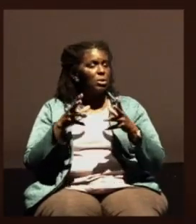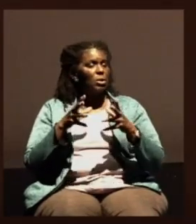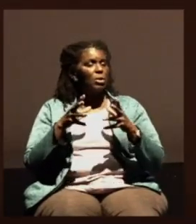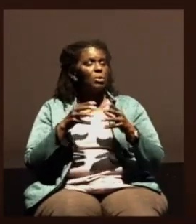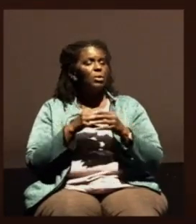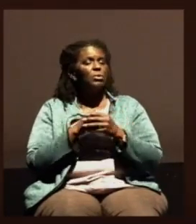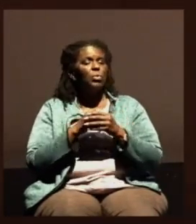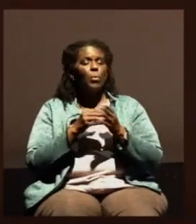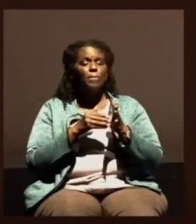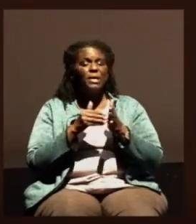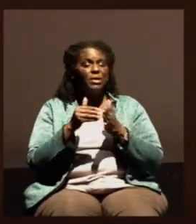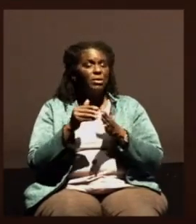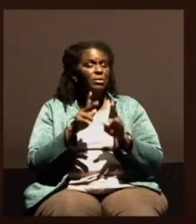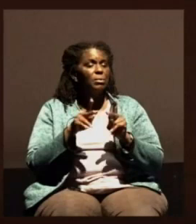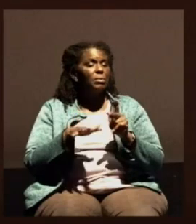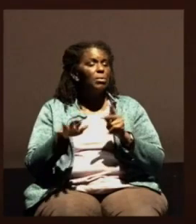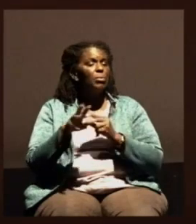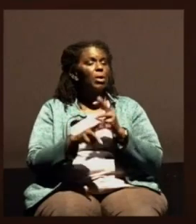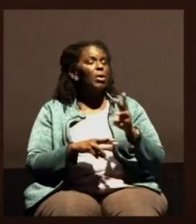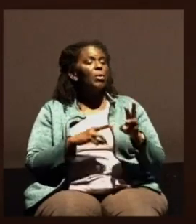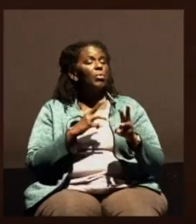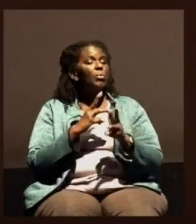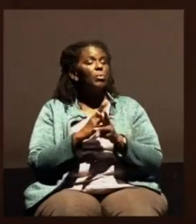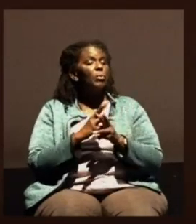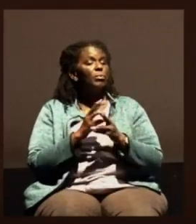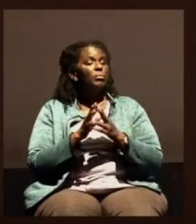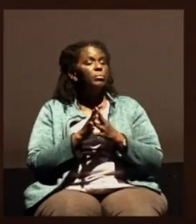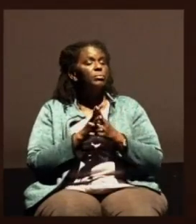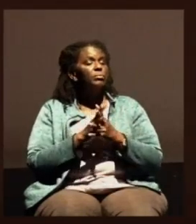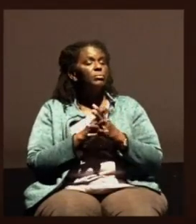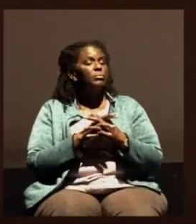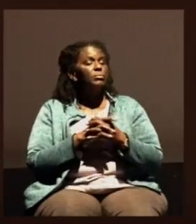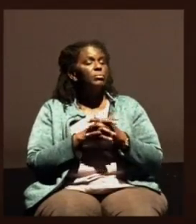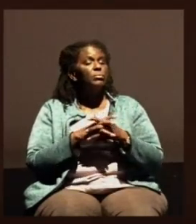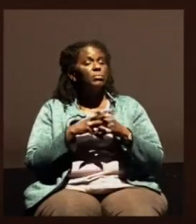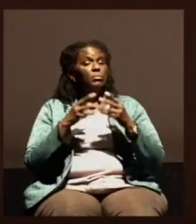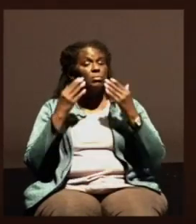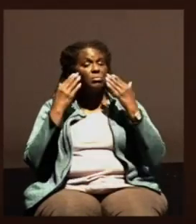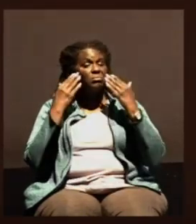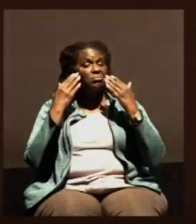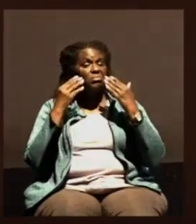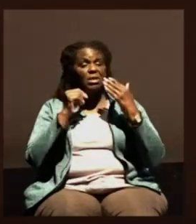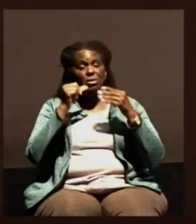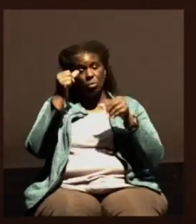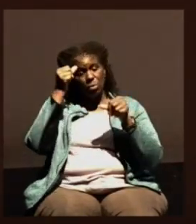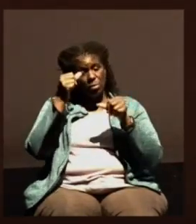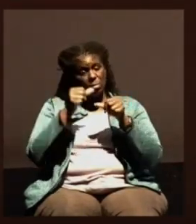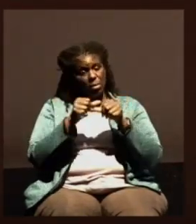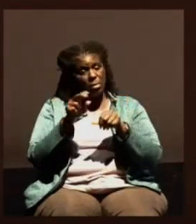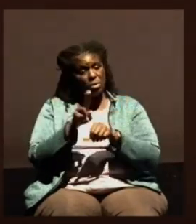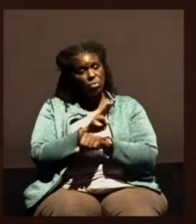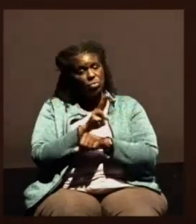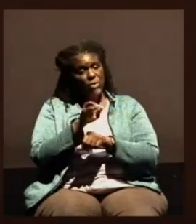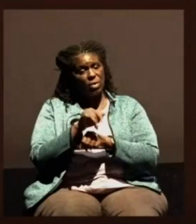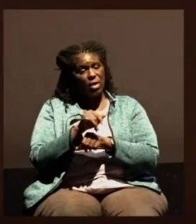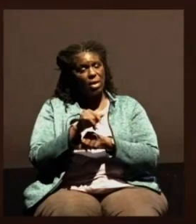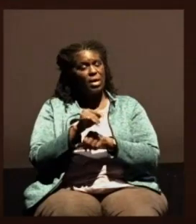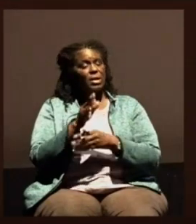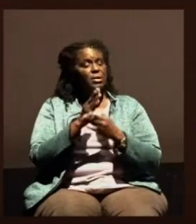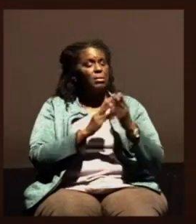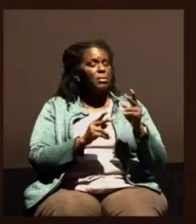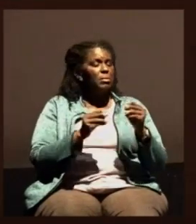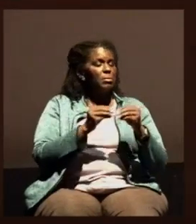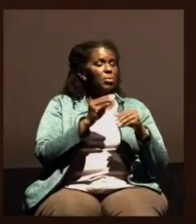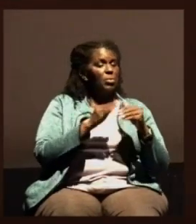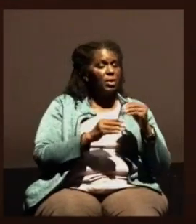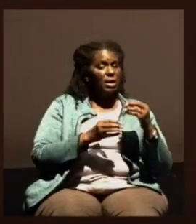people around the world make decisions in life, and they don't even know it when they're using it. And for some people, it's more than an emotion,